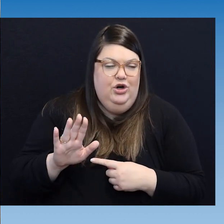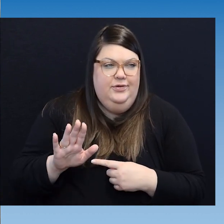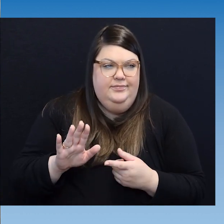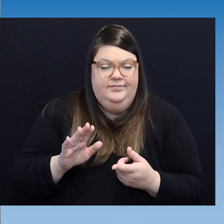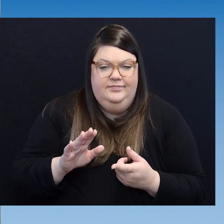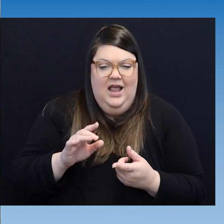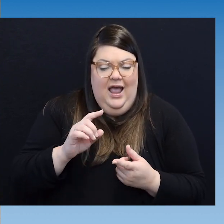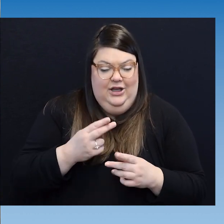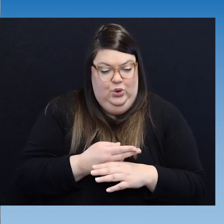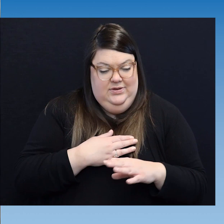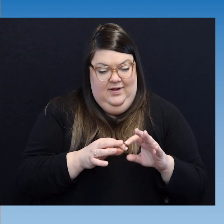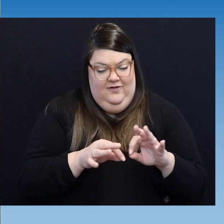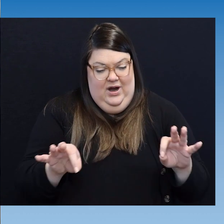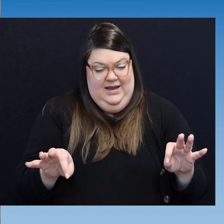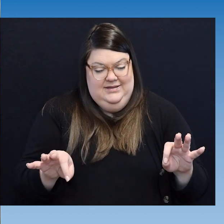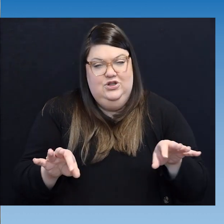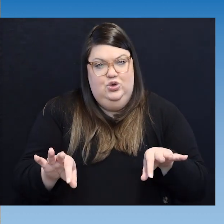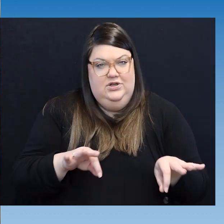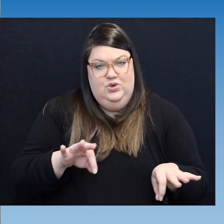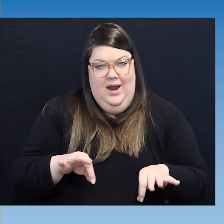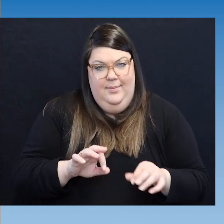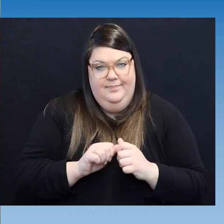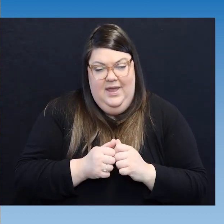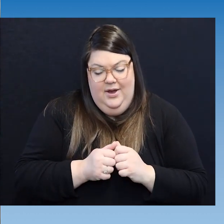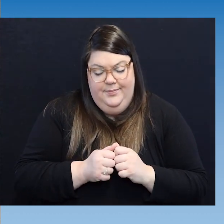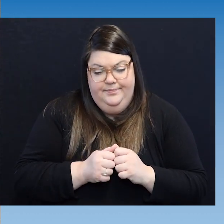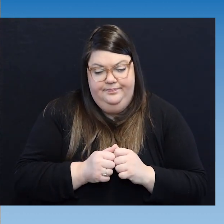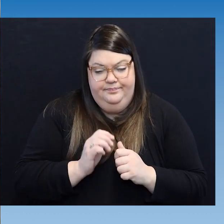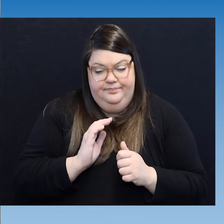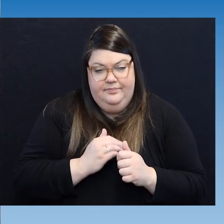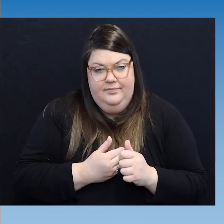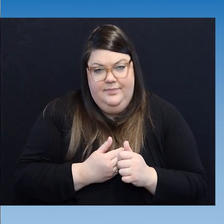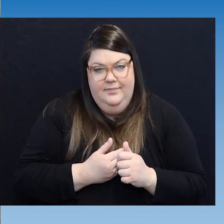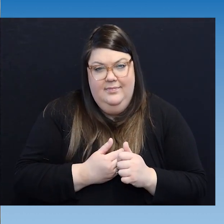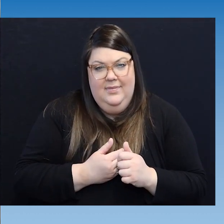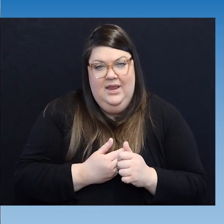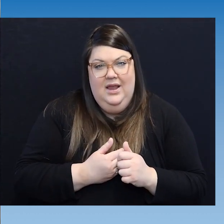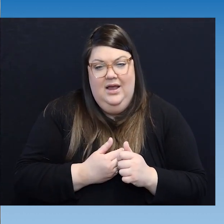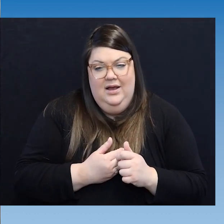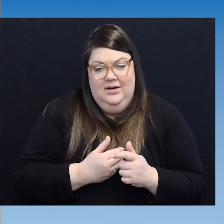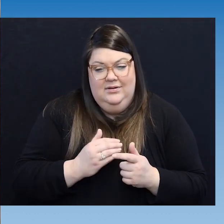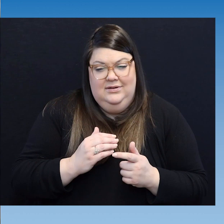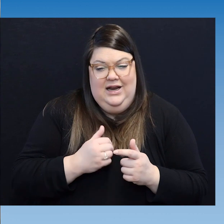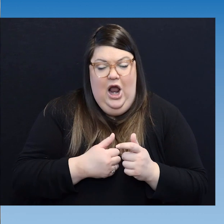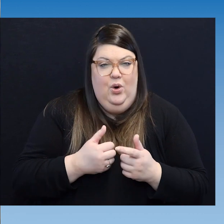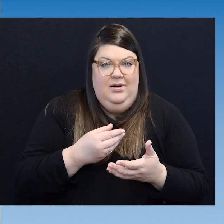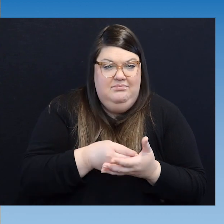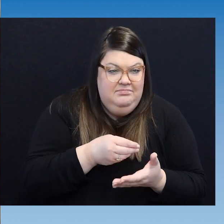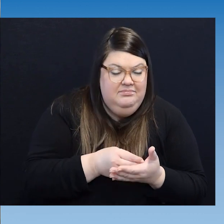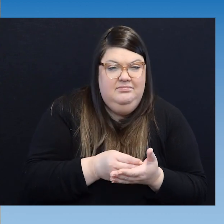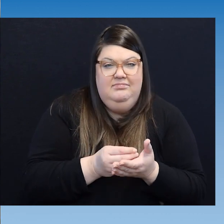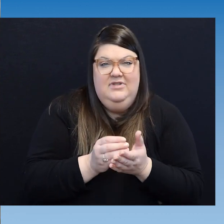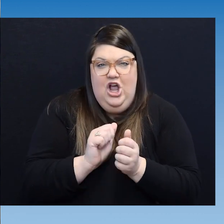I use this phrase in my ethnography to describe how our profit and competition driven